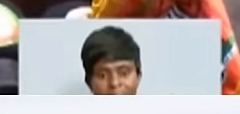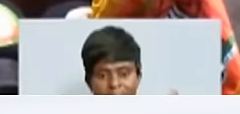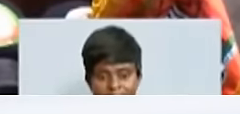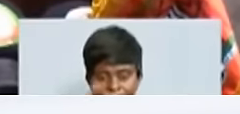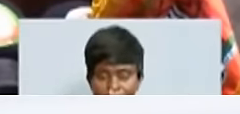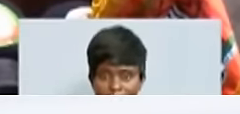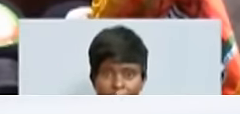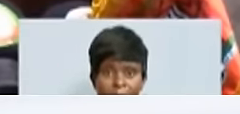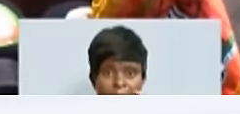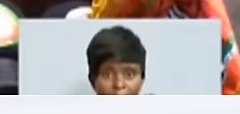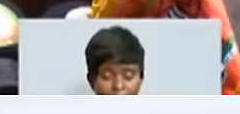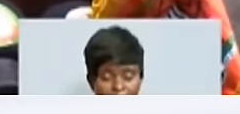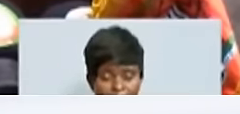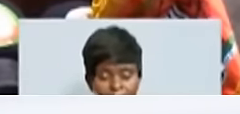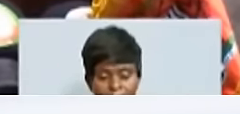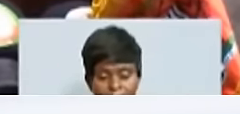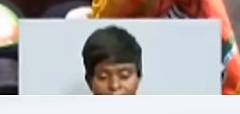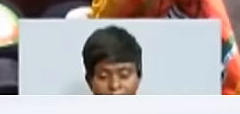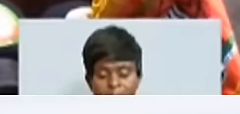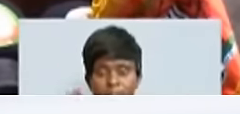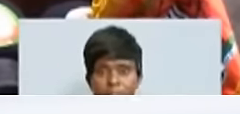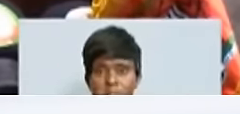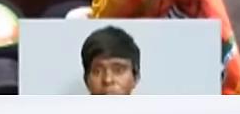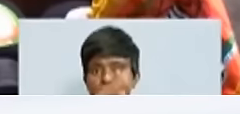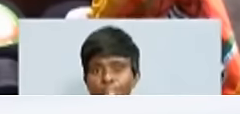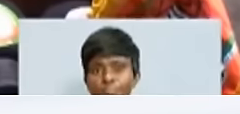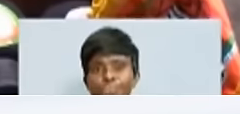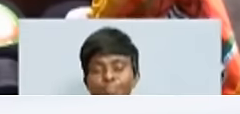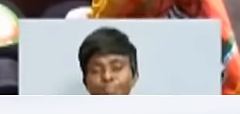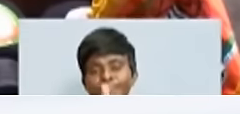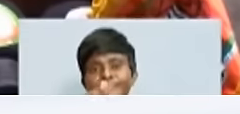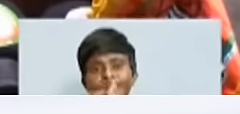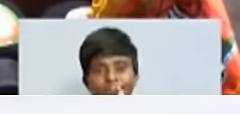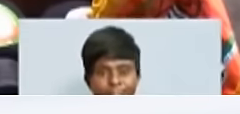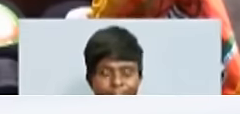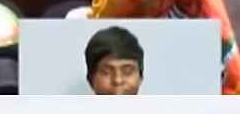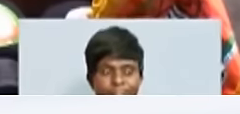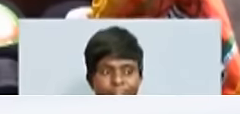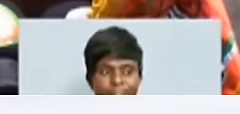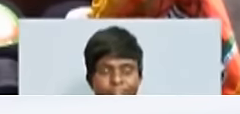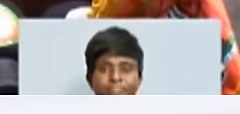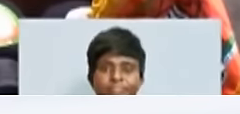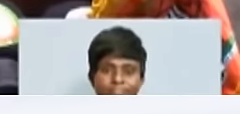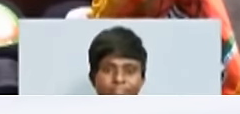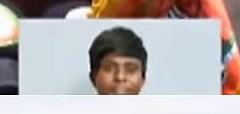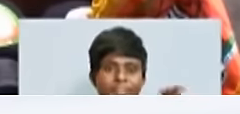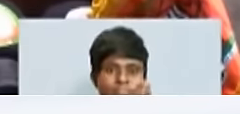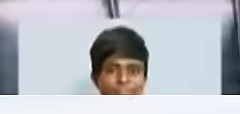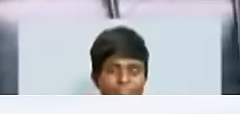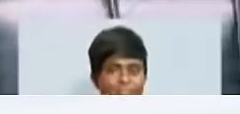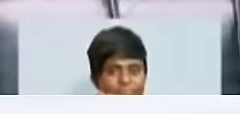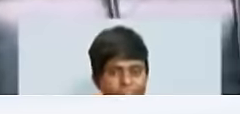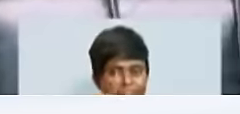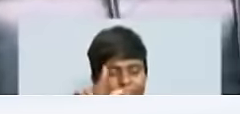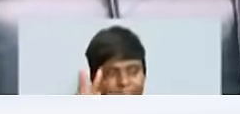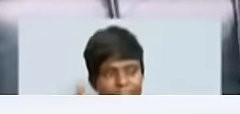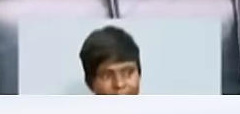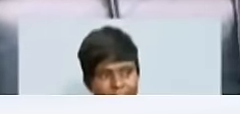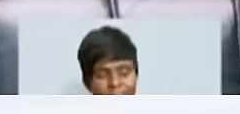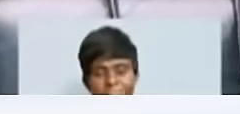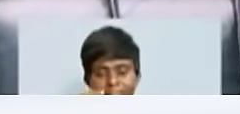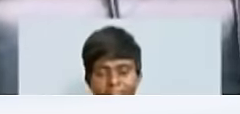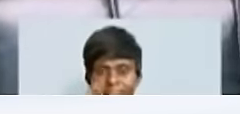services. The number of citizens who received legal aid services in 2023